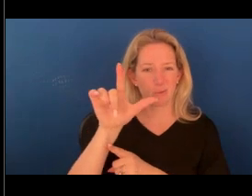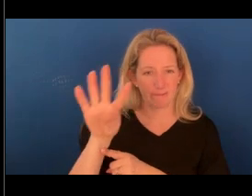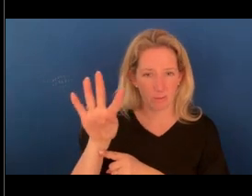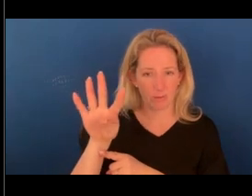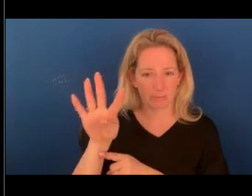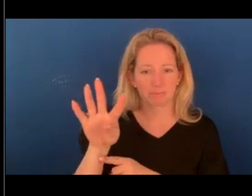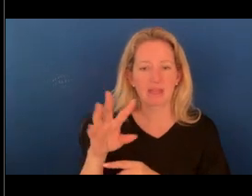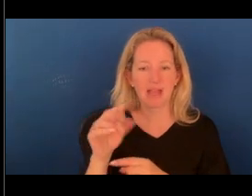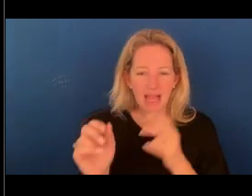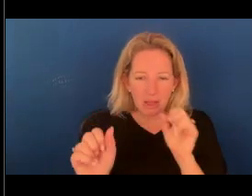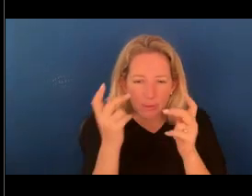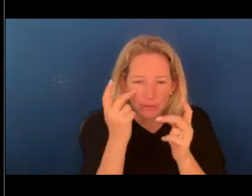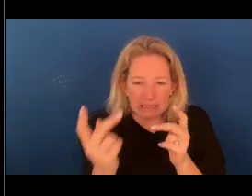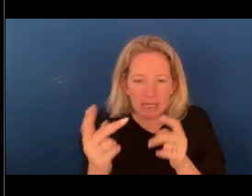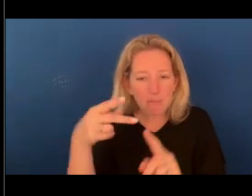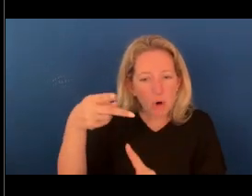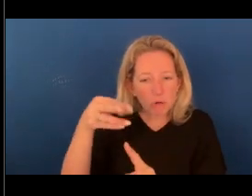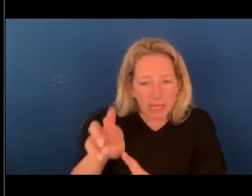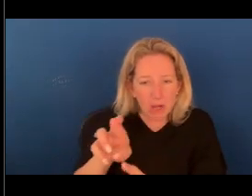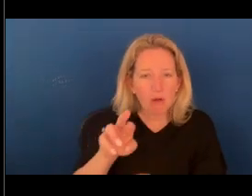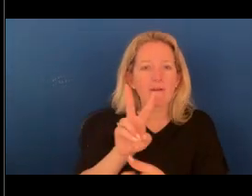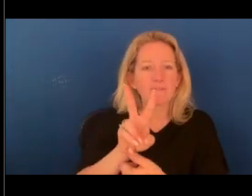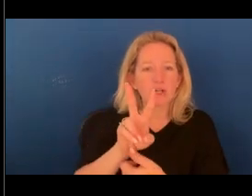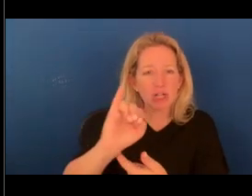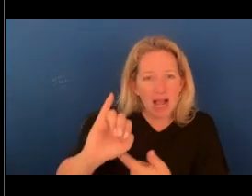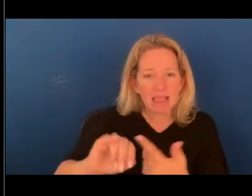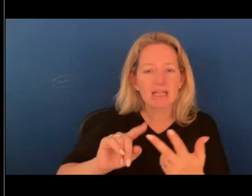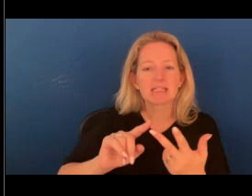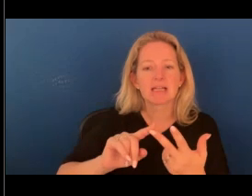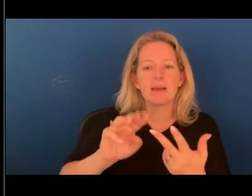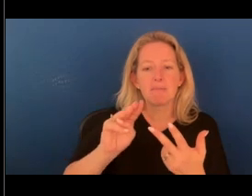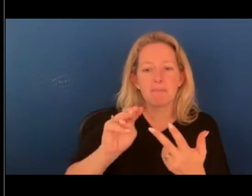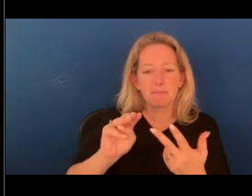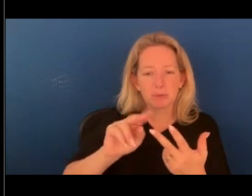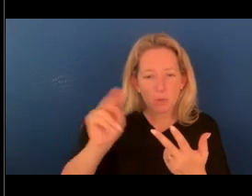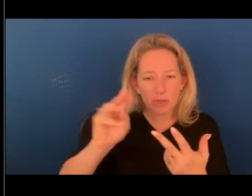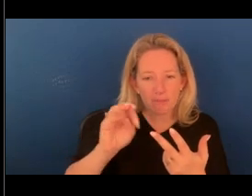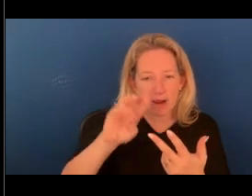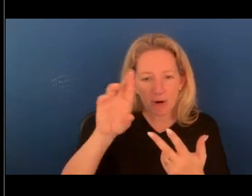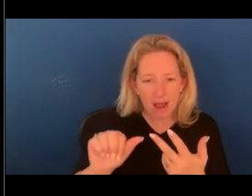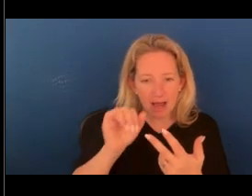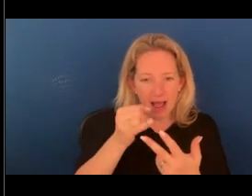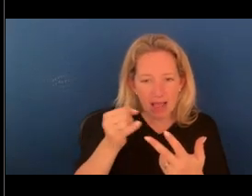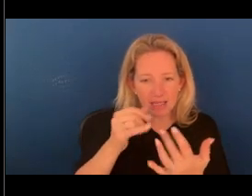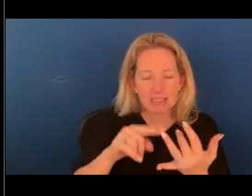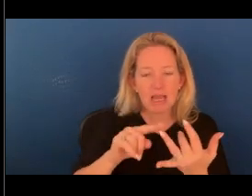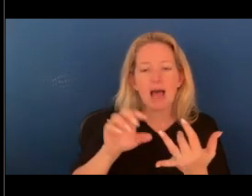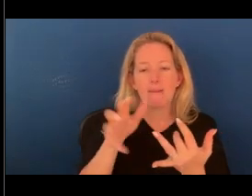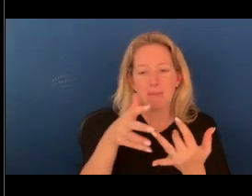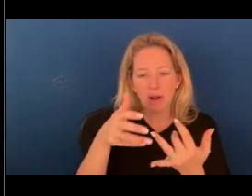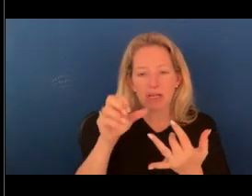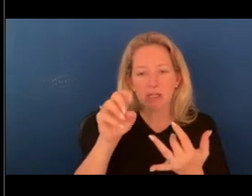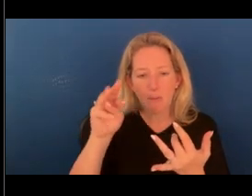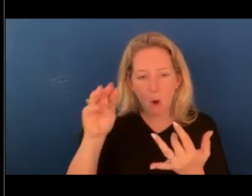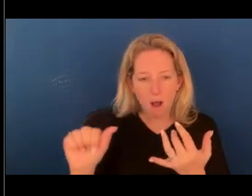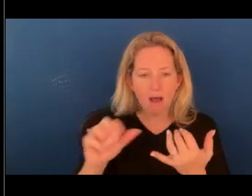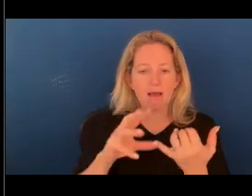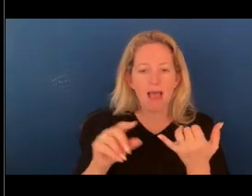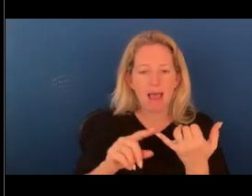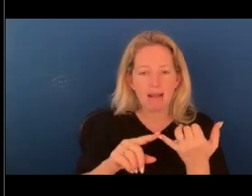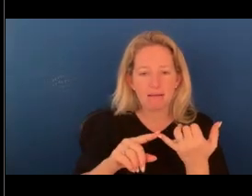bottom, I hope you see that Puerto Rico, the Virgin Islands, Northern Mariana Islands, American Samoa, and Palau all received removal